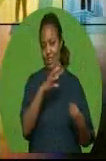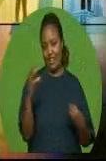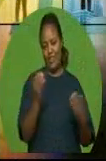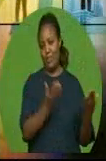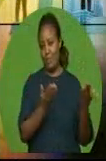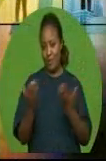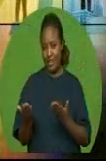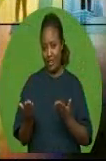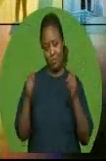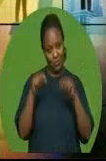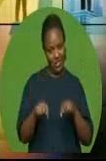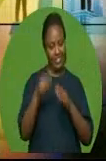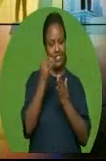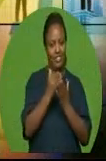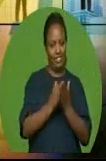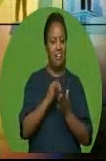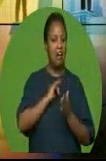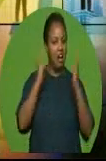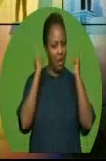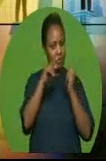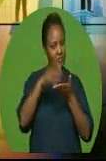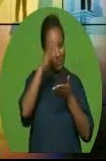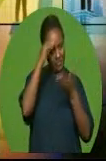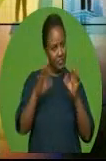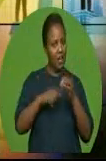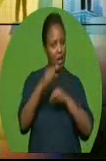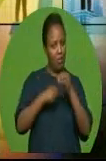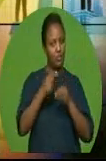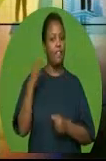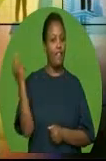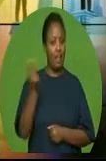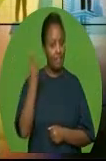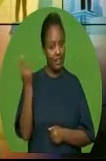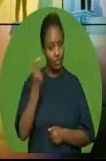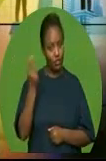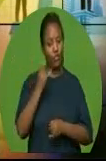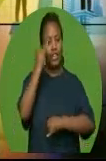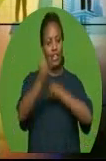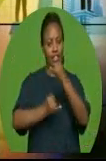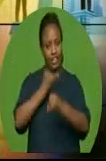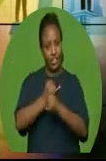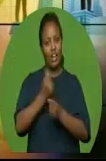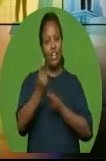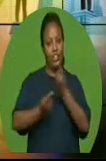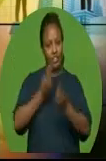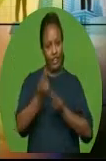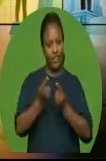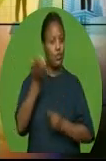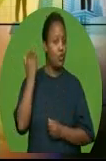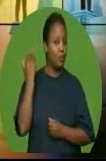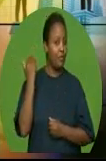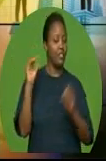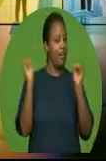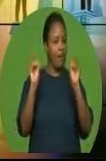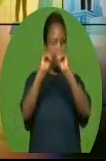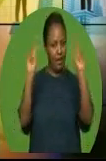Hello and welcome to today's lesson. I hope you've learnt about the advantages of international trade in